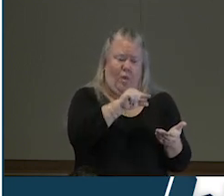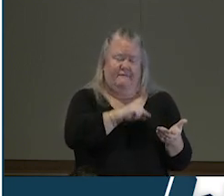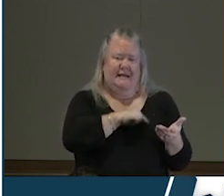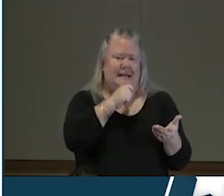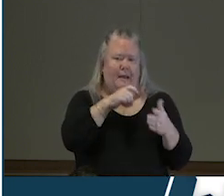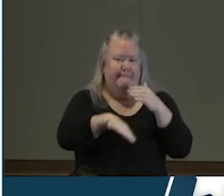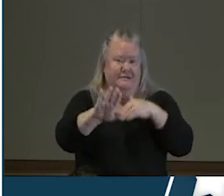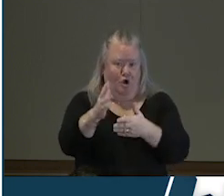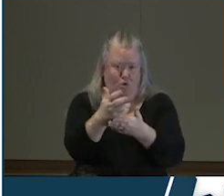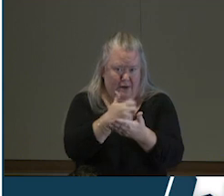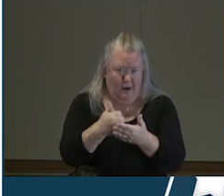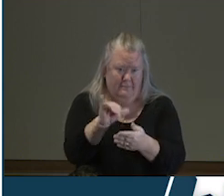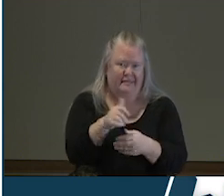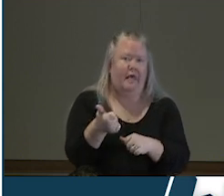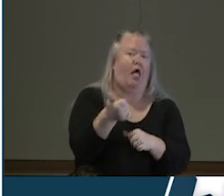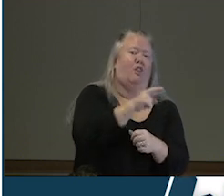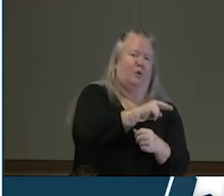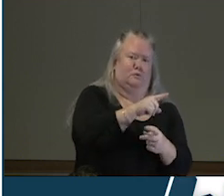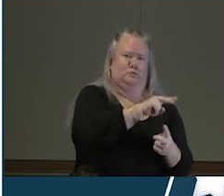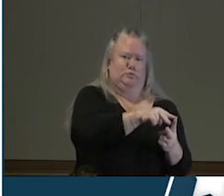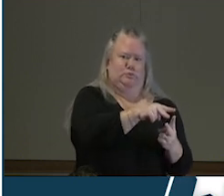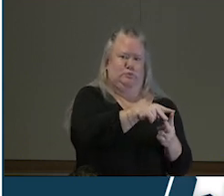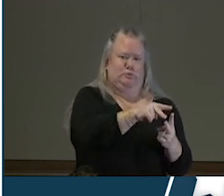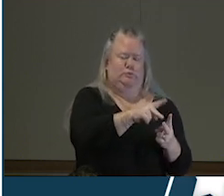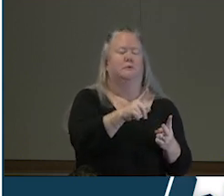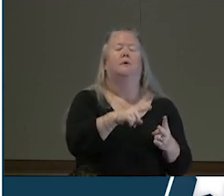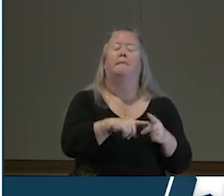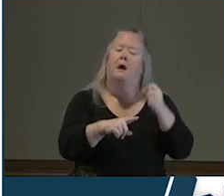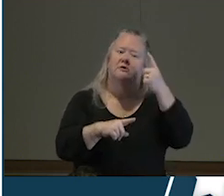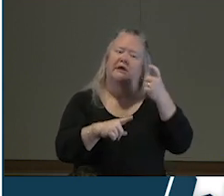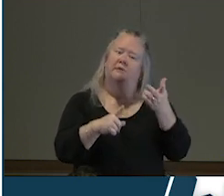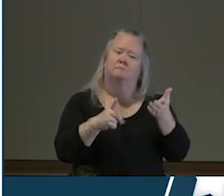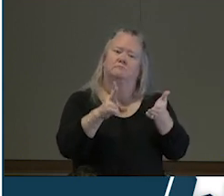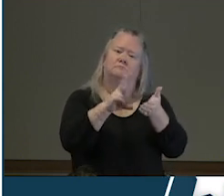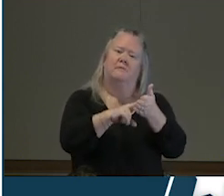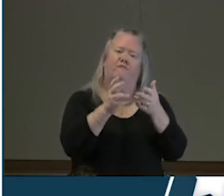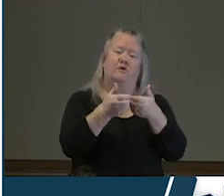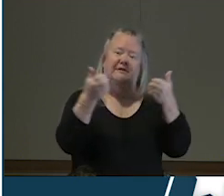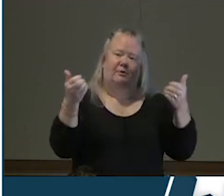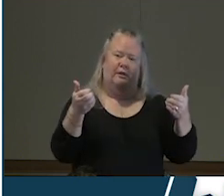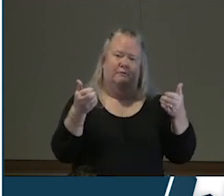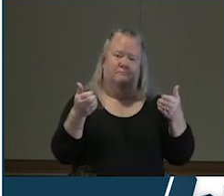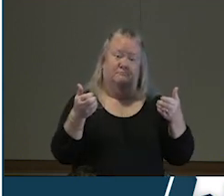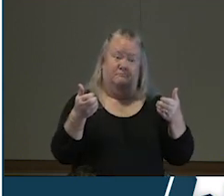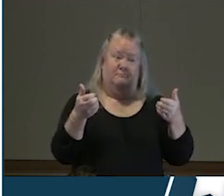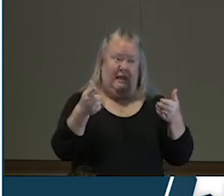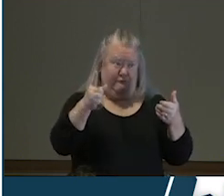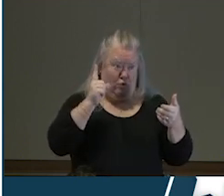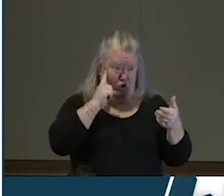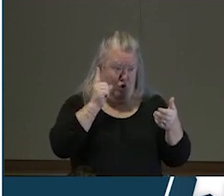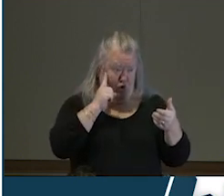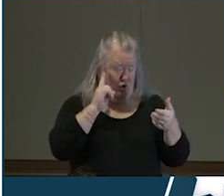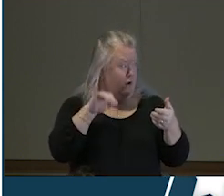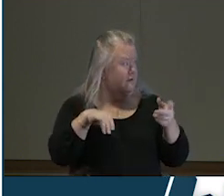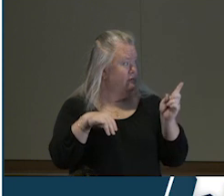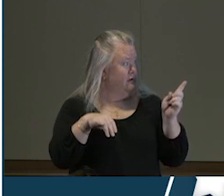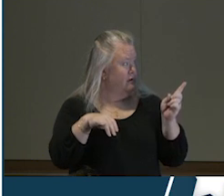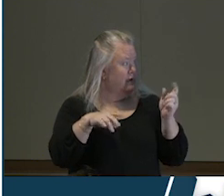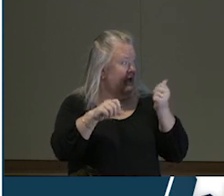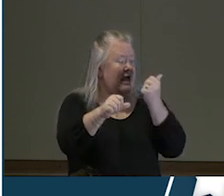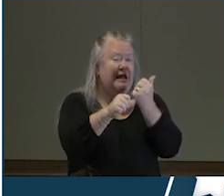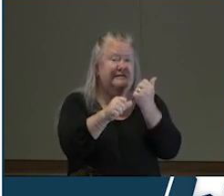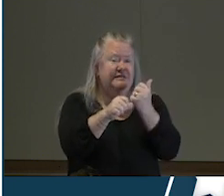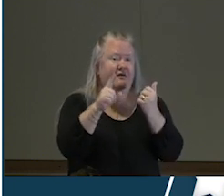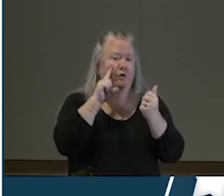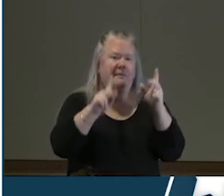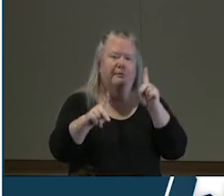off income like the other two, right? But it is signed up for separately. So has anyone ever heard of assistance for